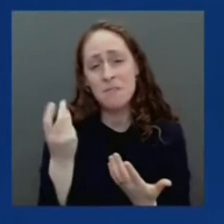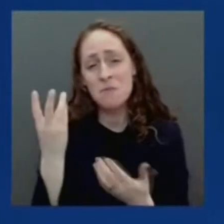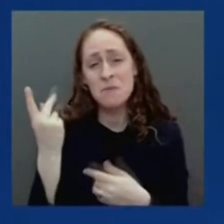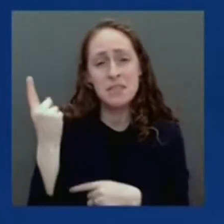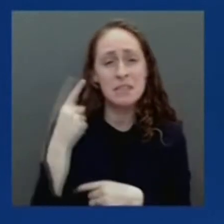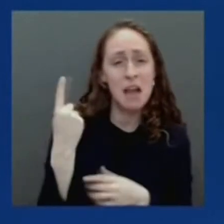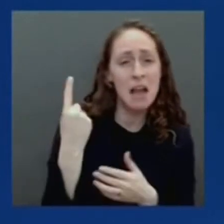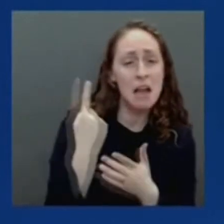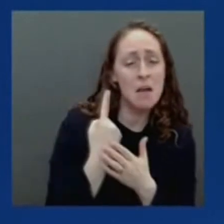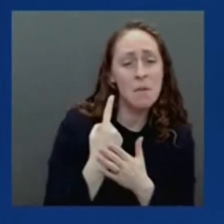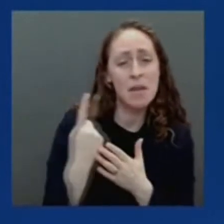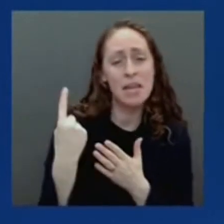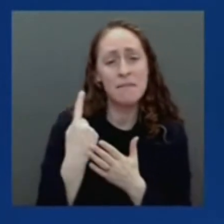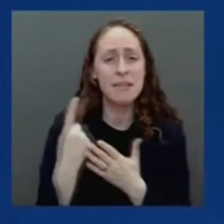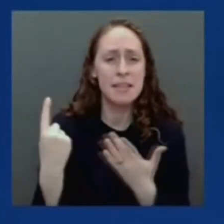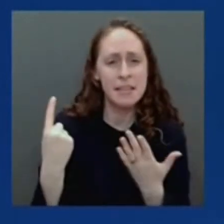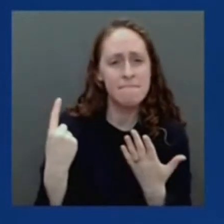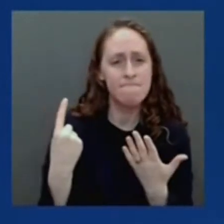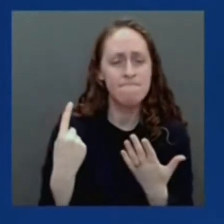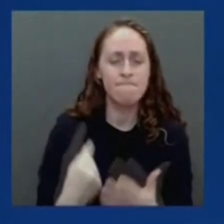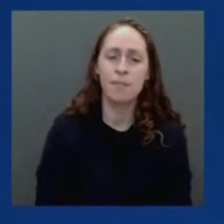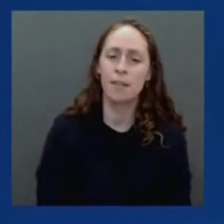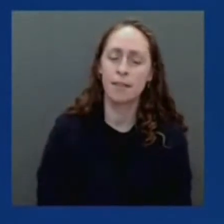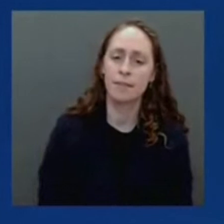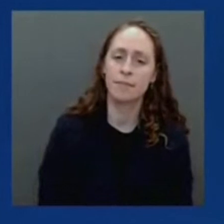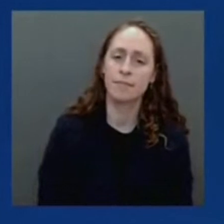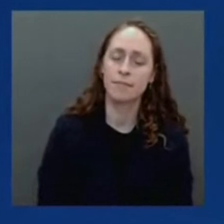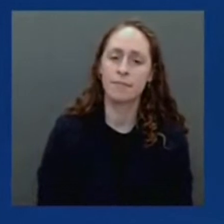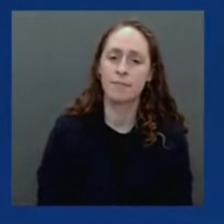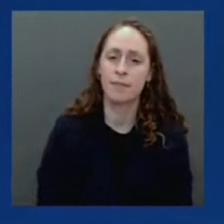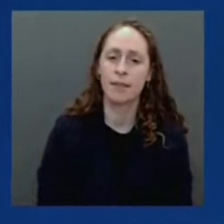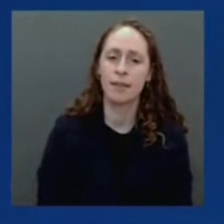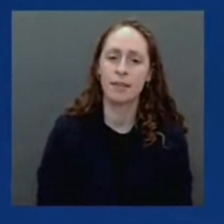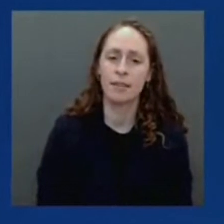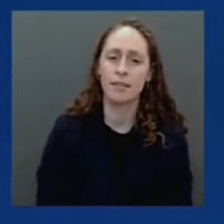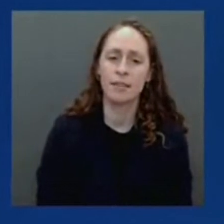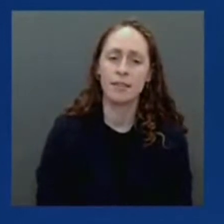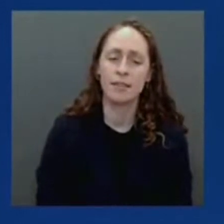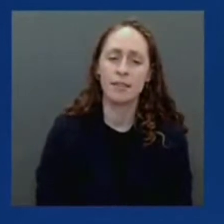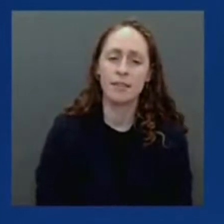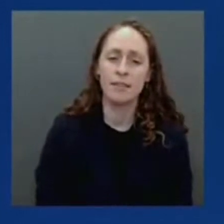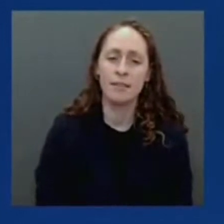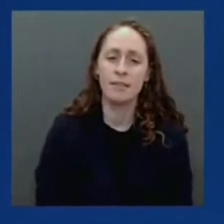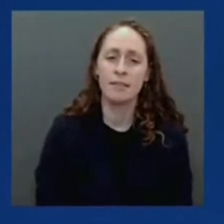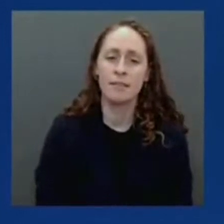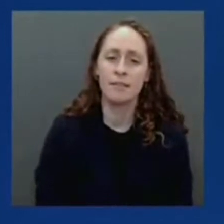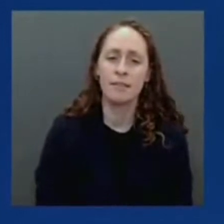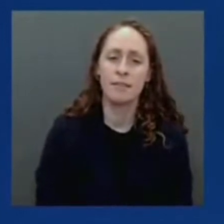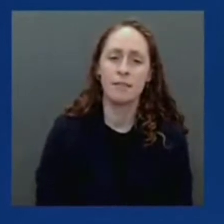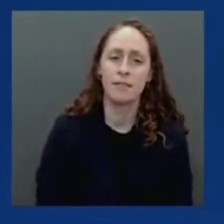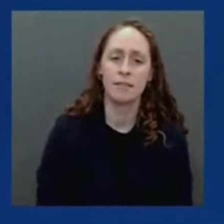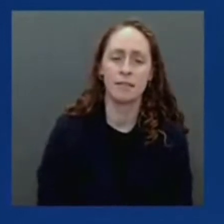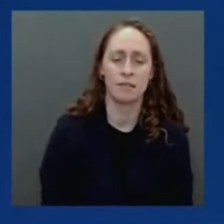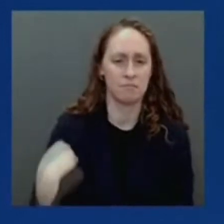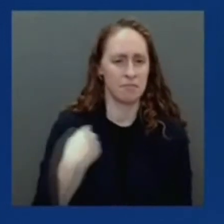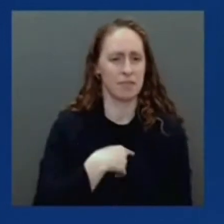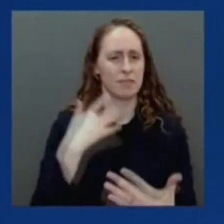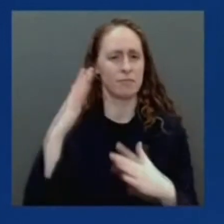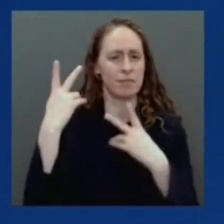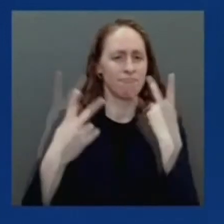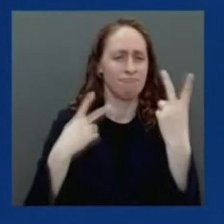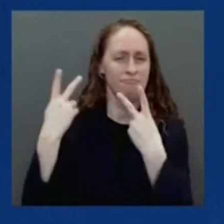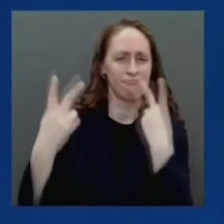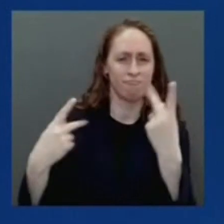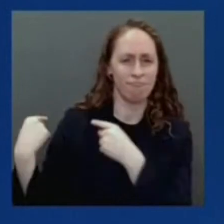year experience from FDA authorization to when the first doses will start to be shots in arms, but we'll move as fast as